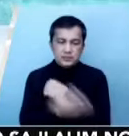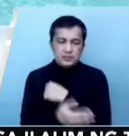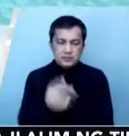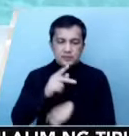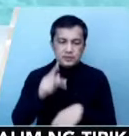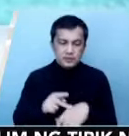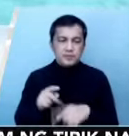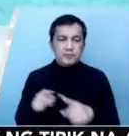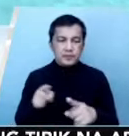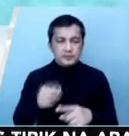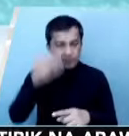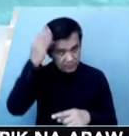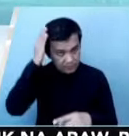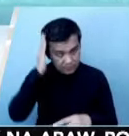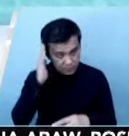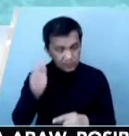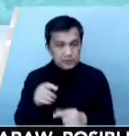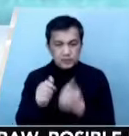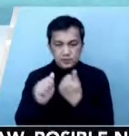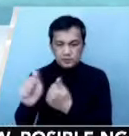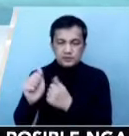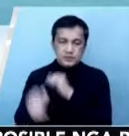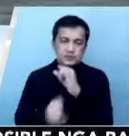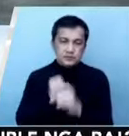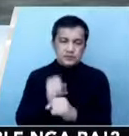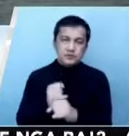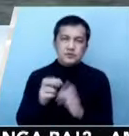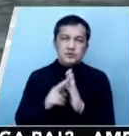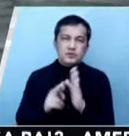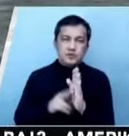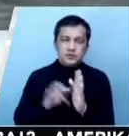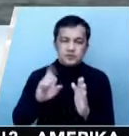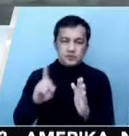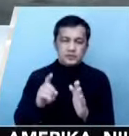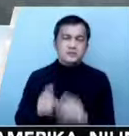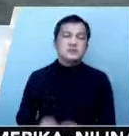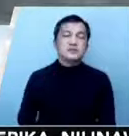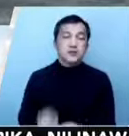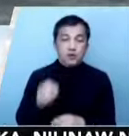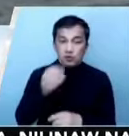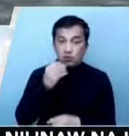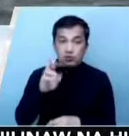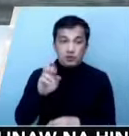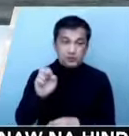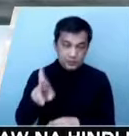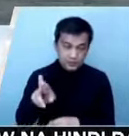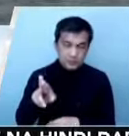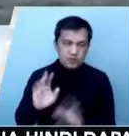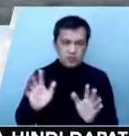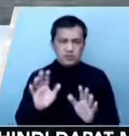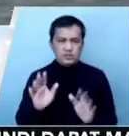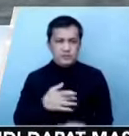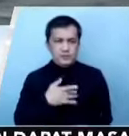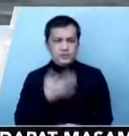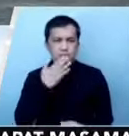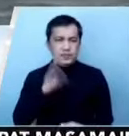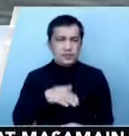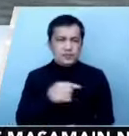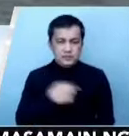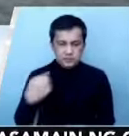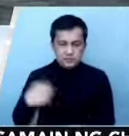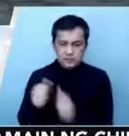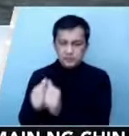makiusap lang na sumunod sa international rules-based order. Wala rin daw dapat masamain ang China sa pagsama-sama ng